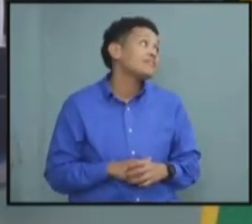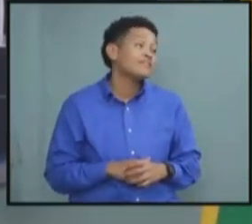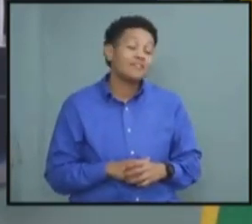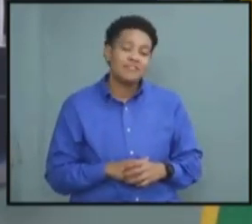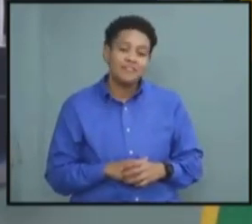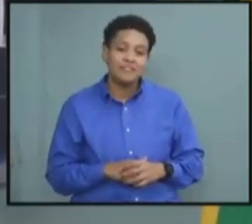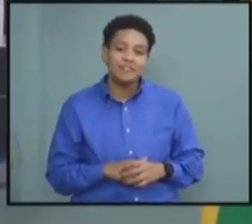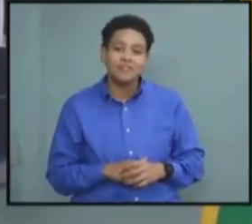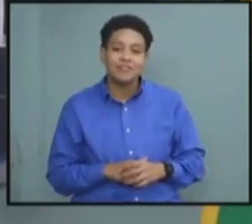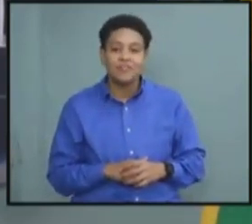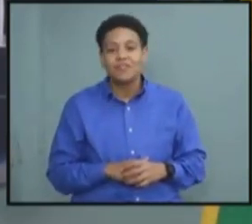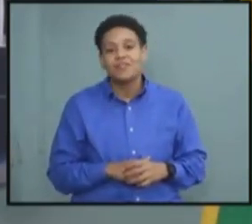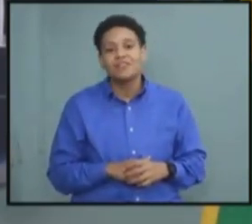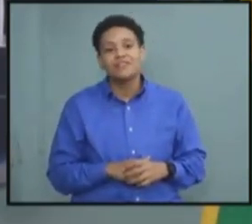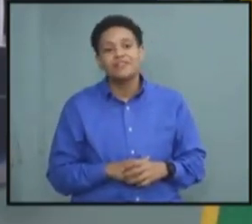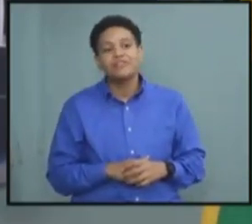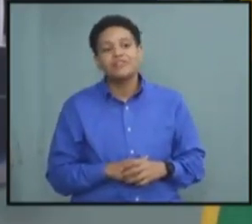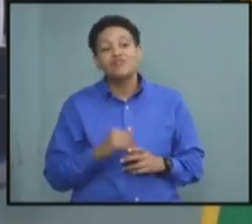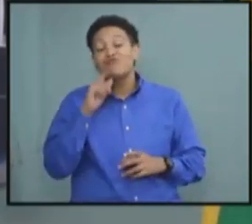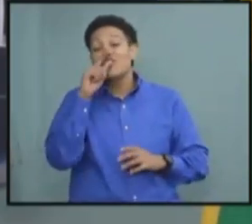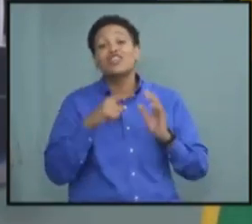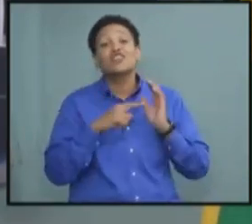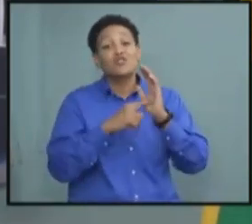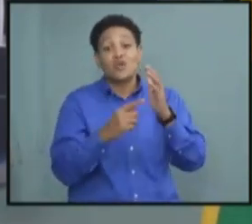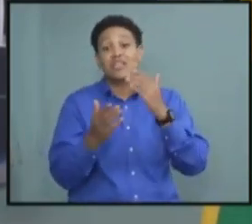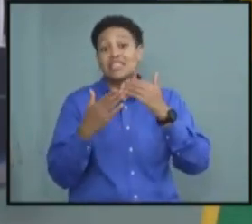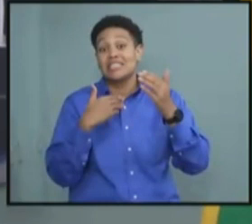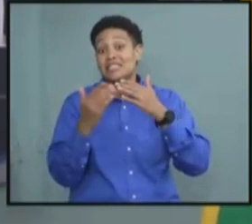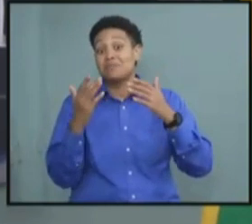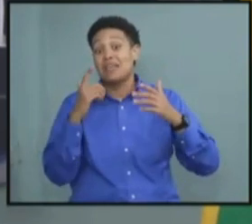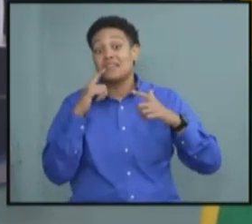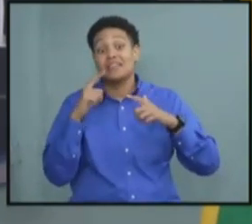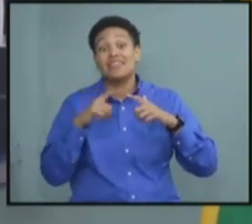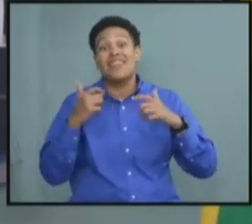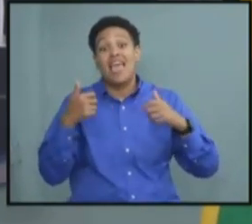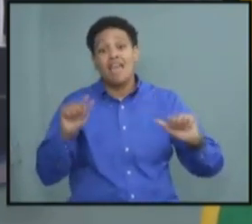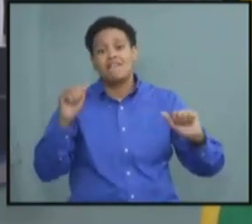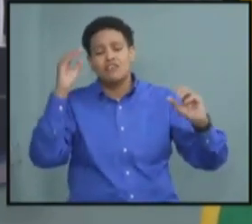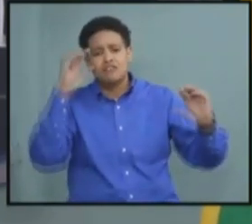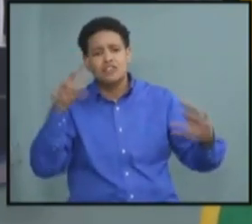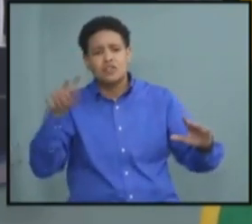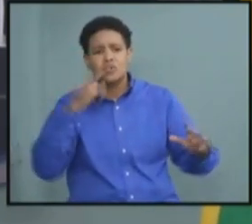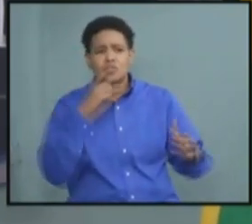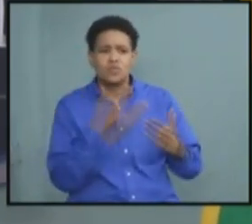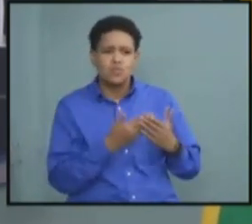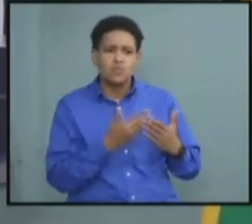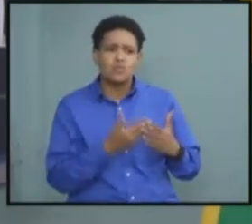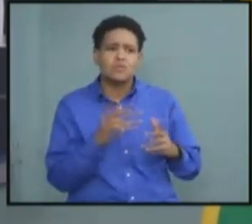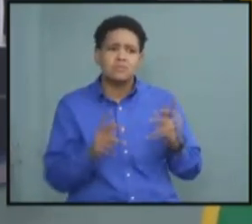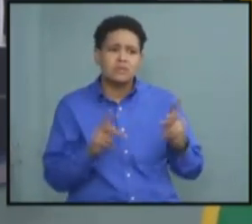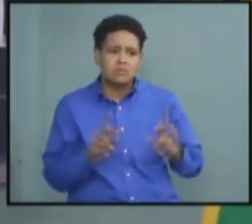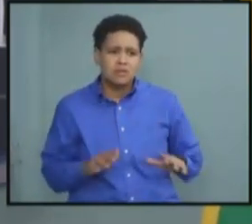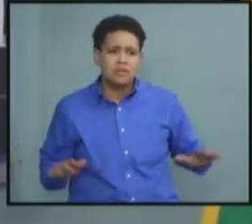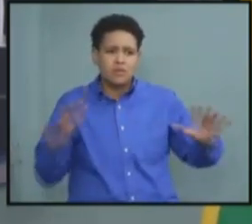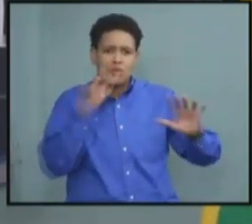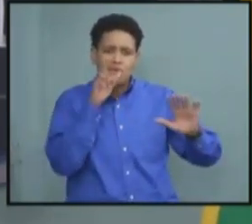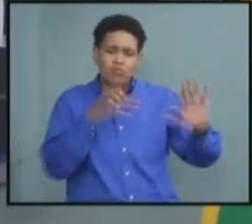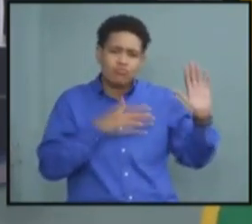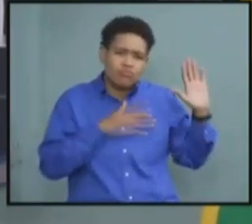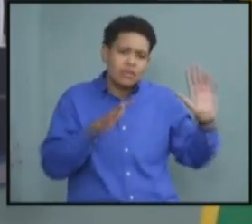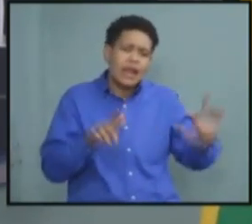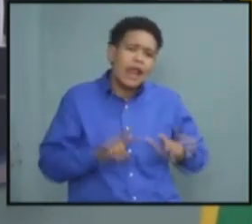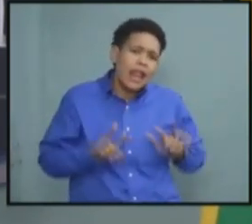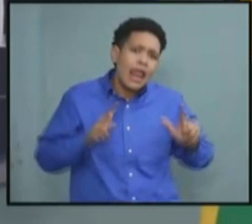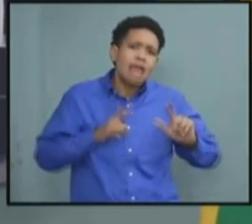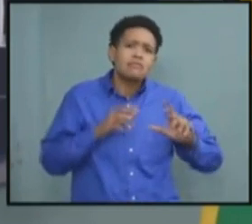It showed that despite the great effort of the teachers, and they're a phenomenal bunch of people who devote all their